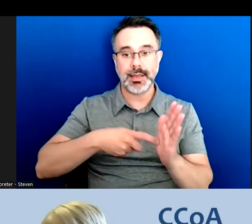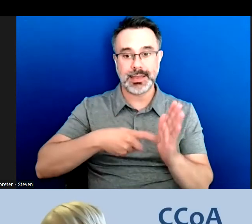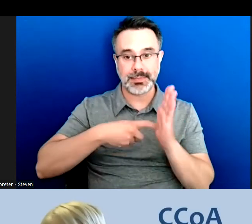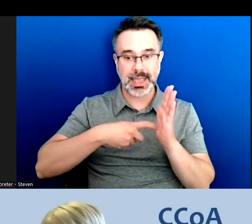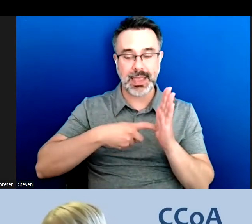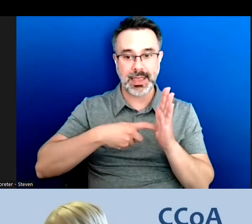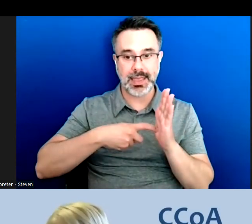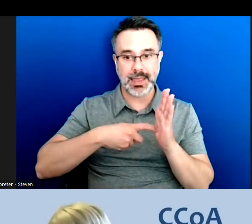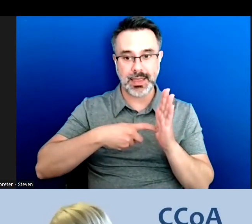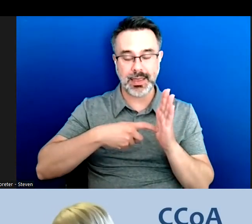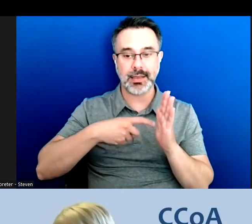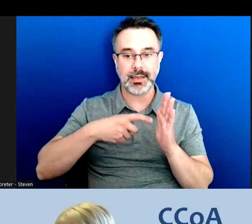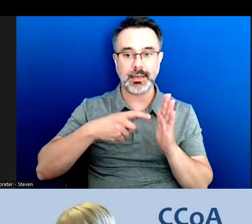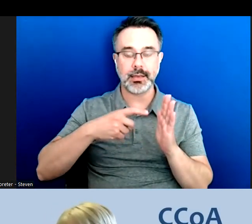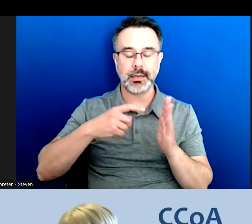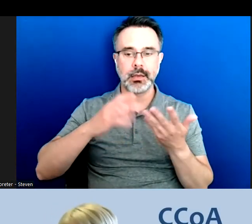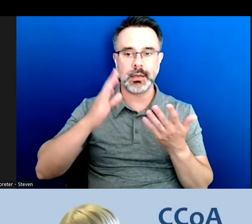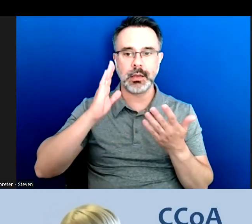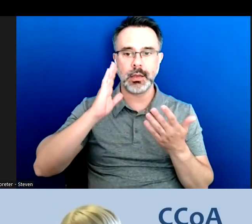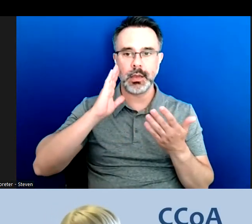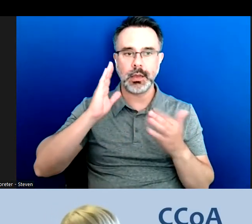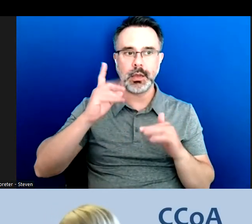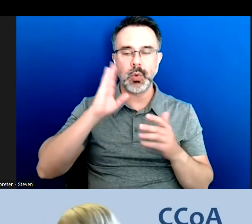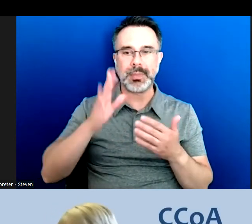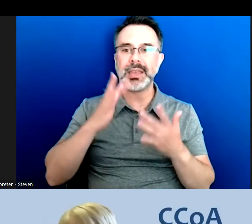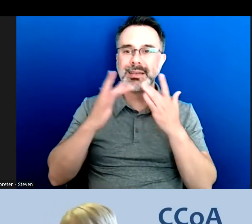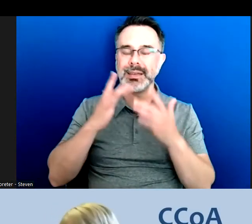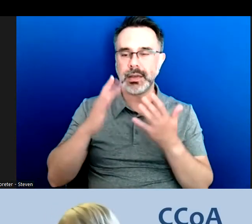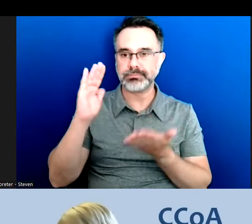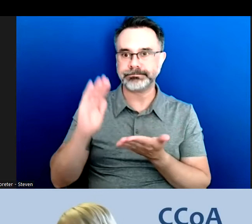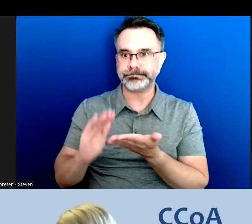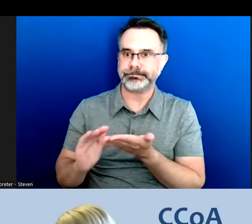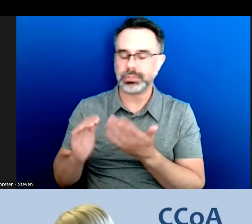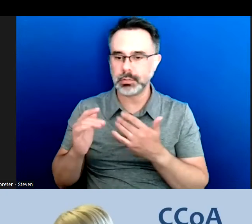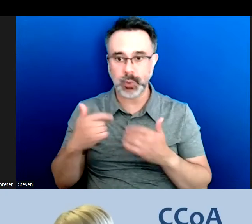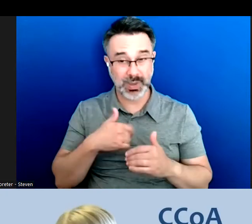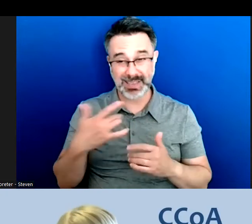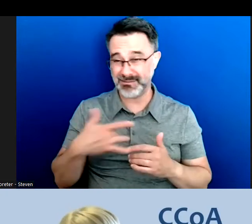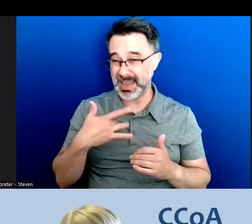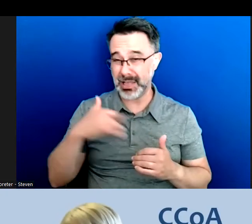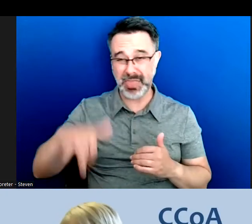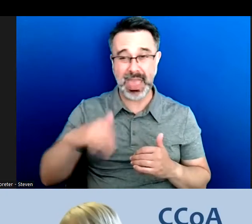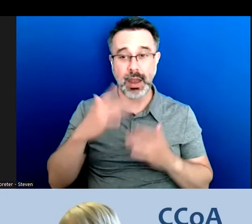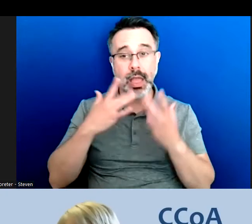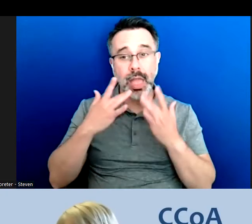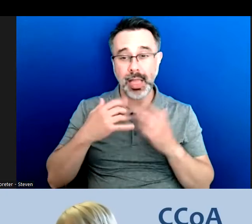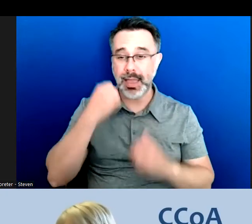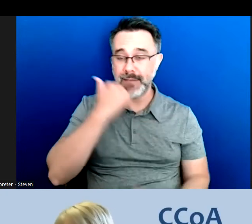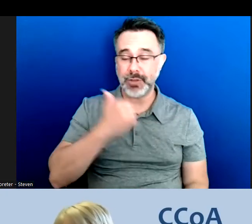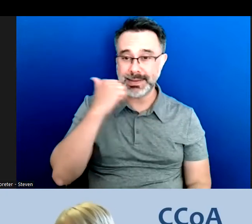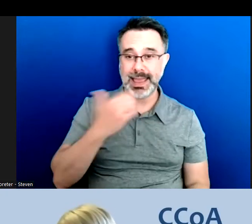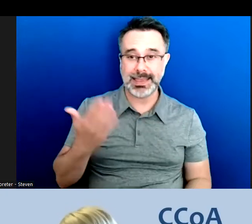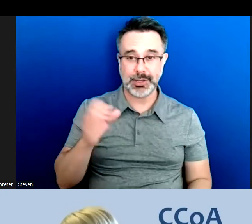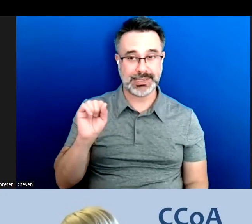when there's no longer an adequate supply of care providers. We feel that every day in San Diego. I work at St.